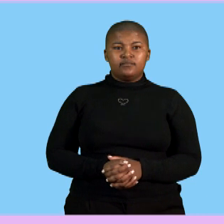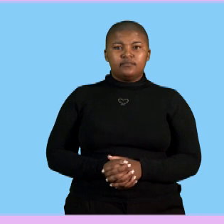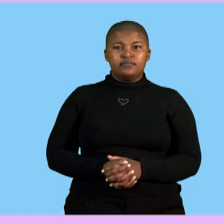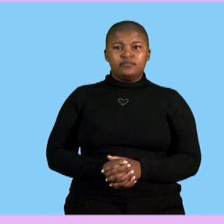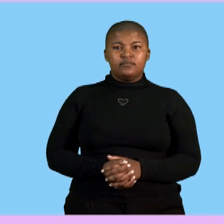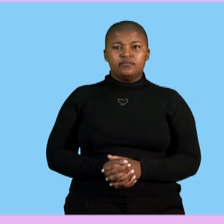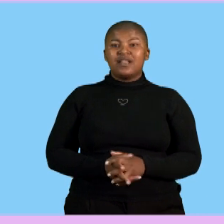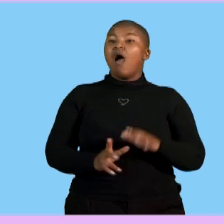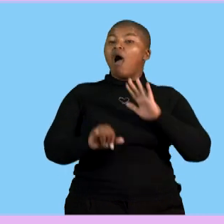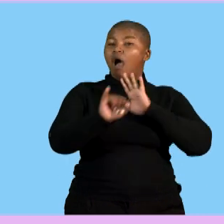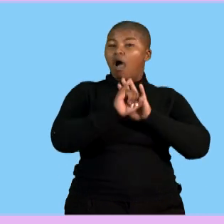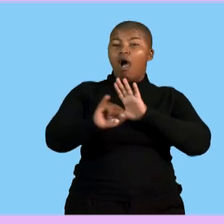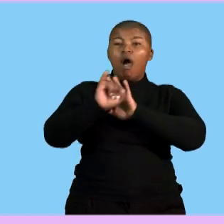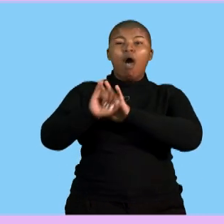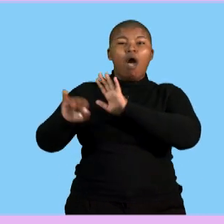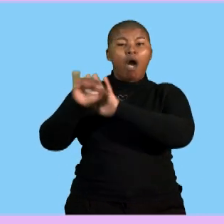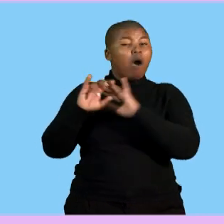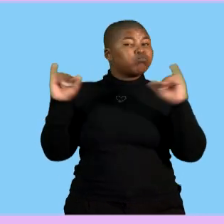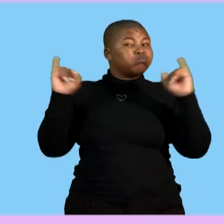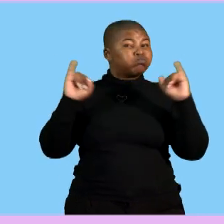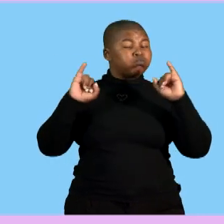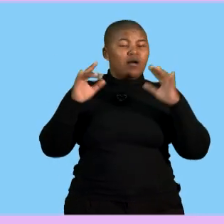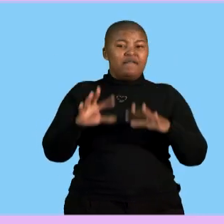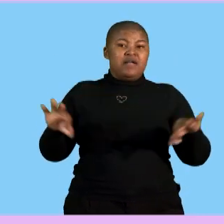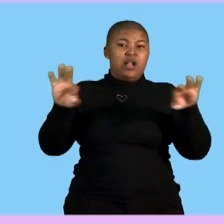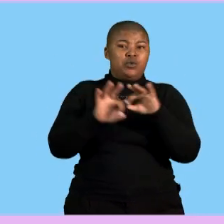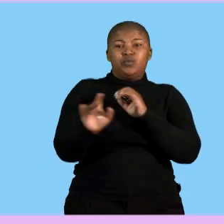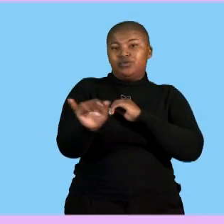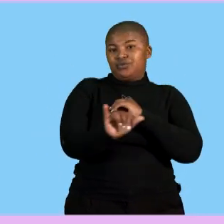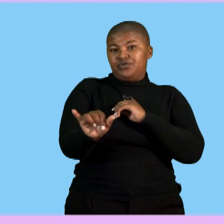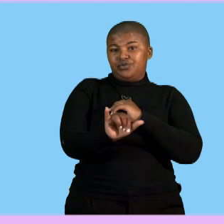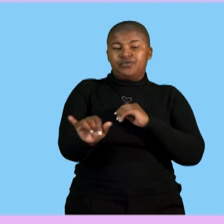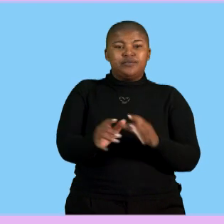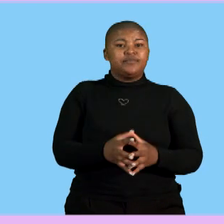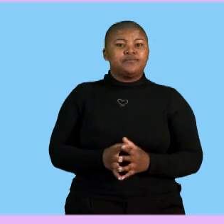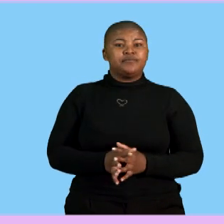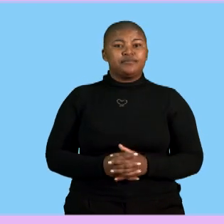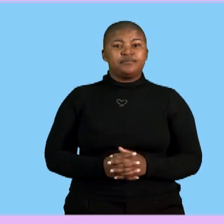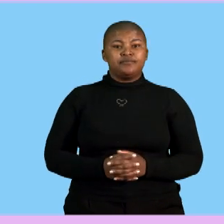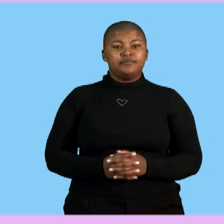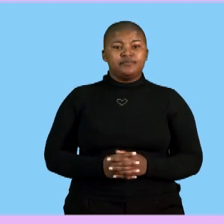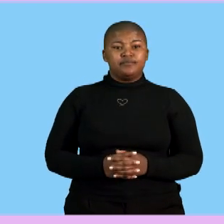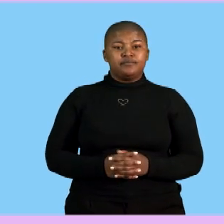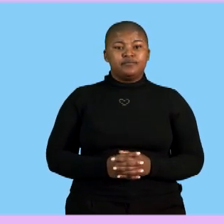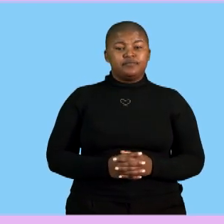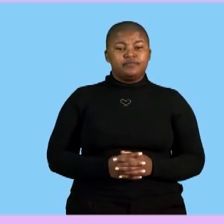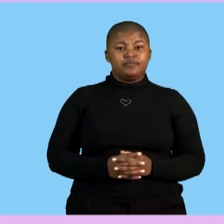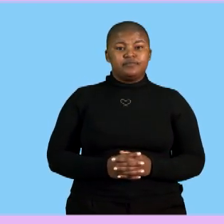Determine all the critical values. Now the critical values would be